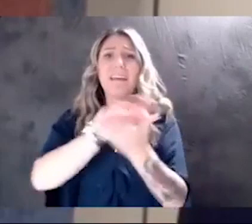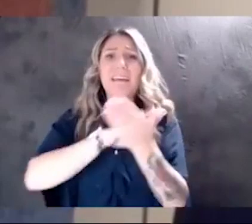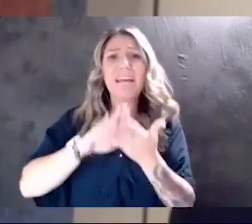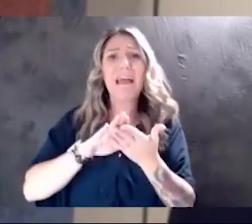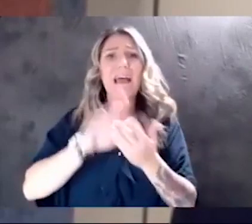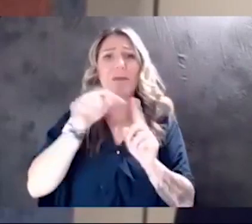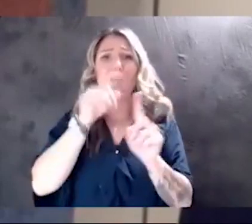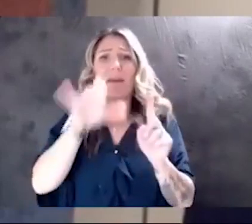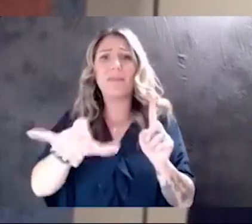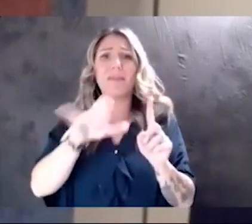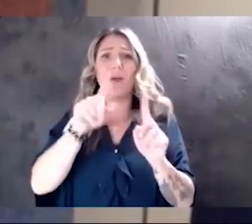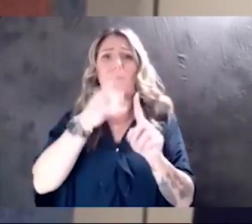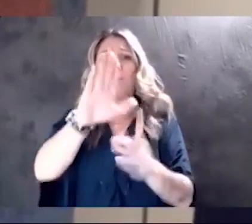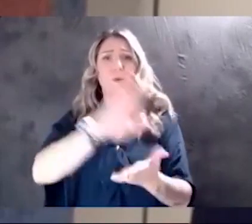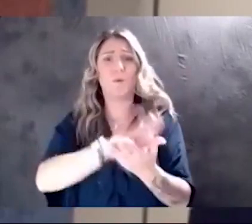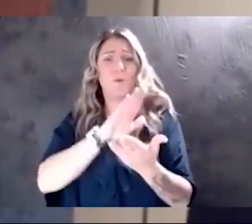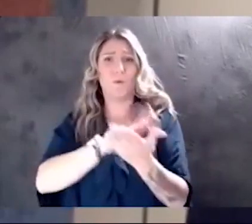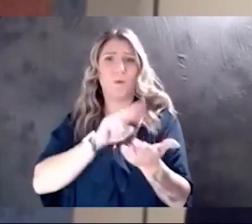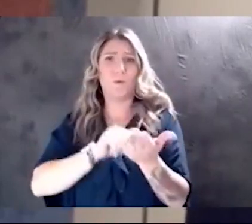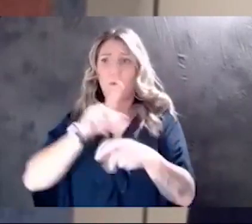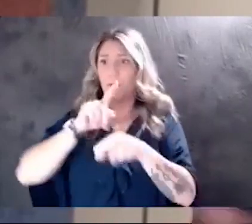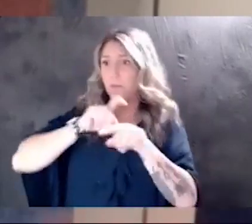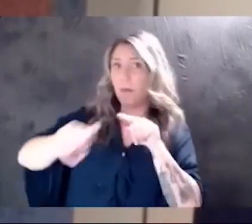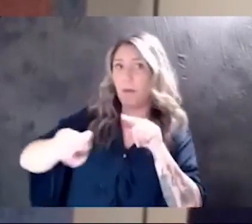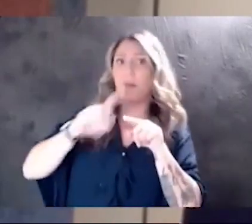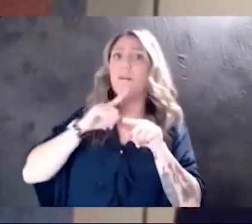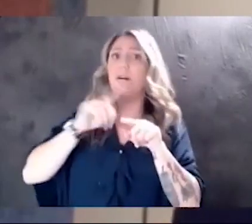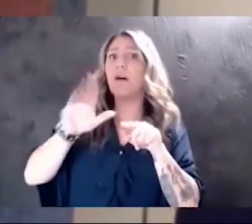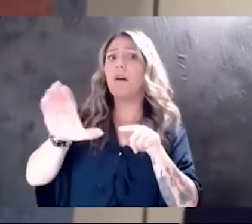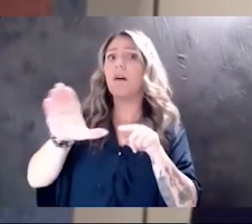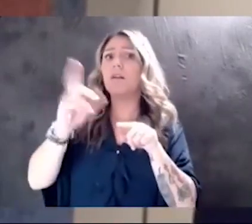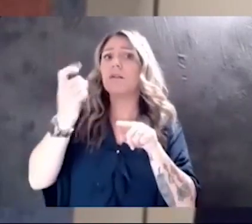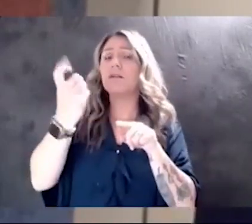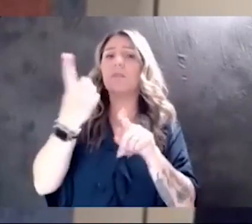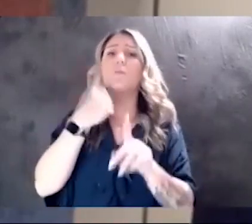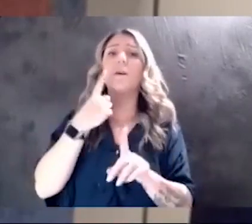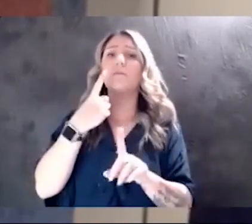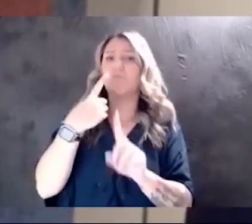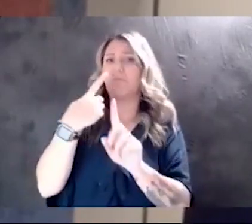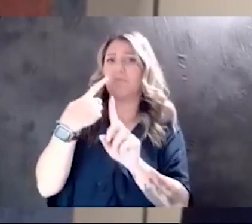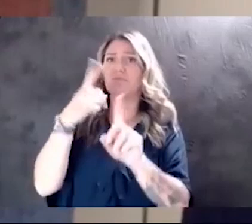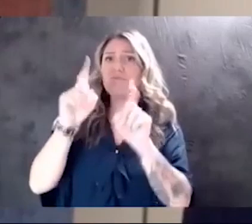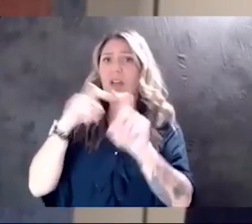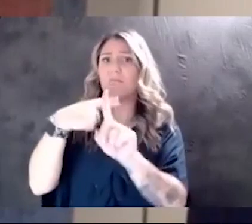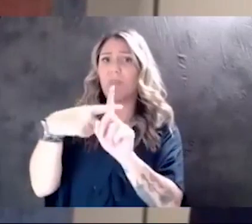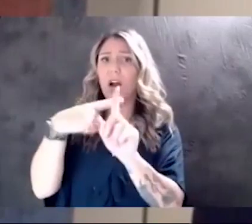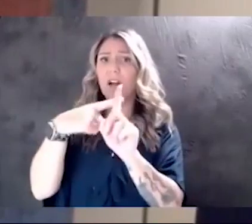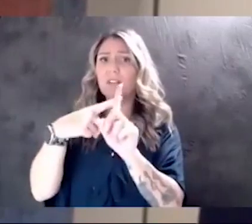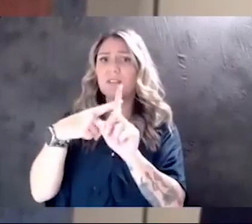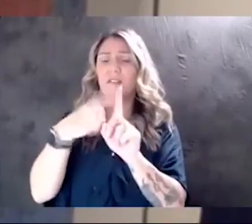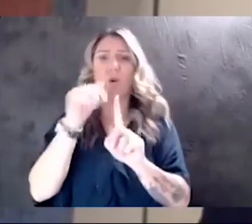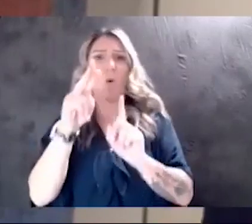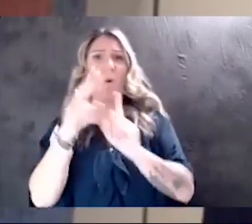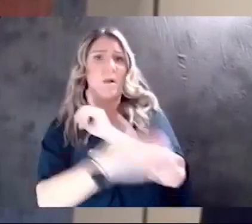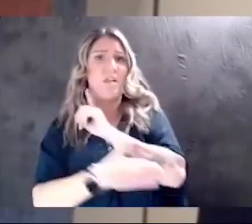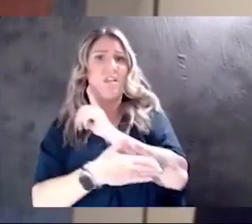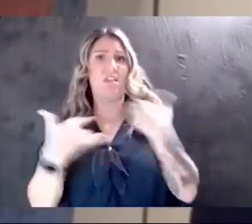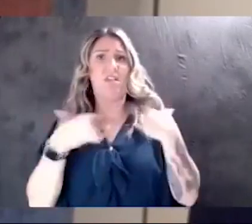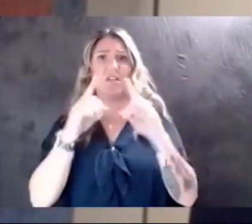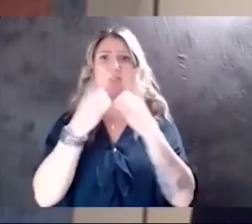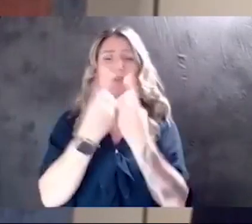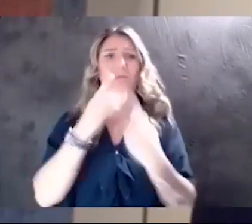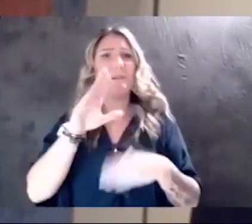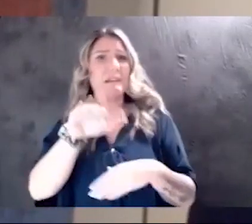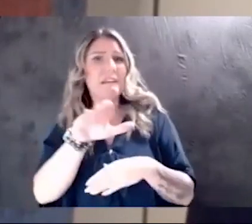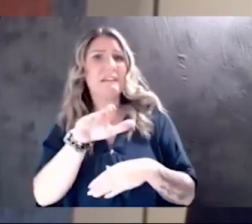know, when your school nurse calls to say, hey, someone has tested positive, or when the county health department calls to say, hey, someone needs